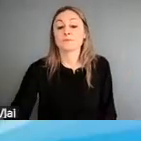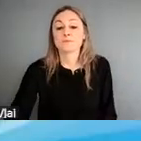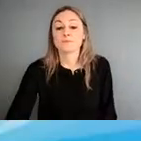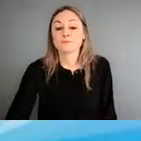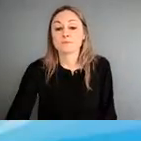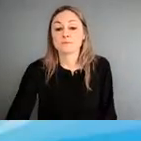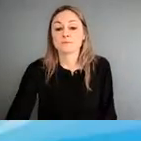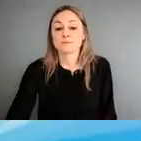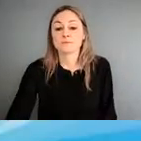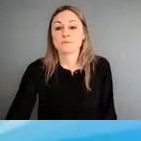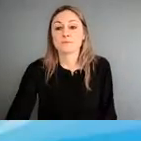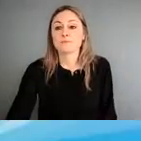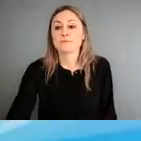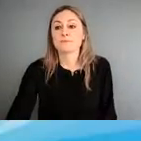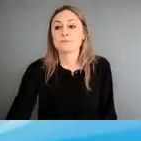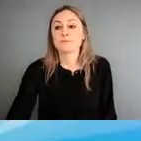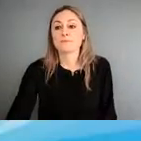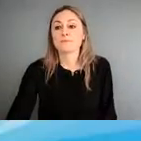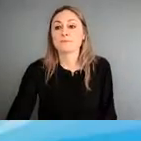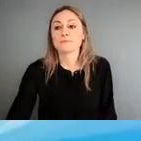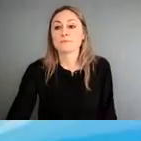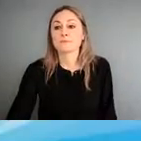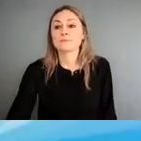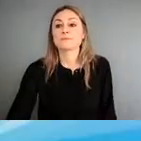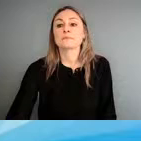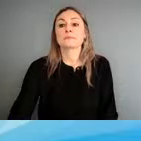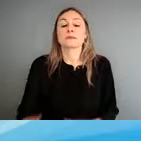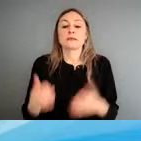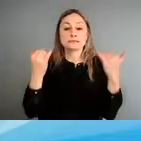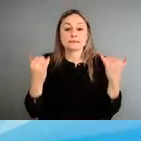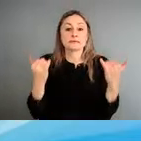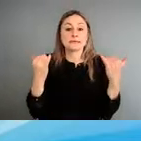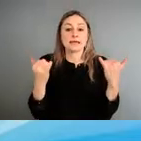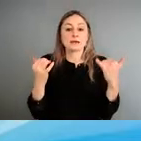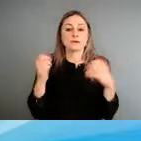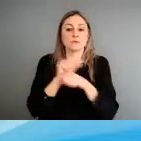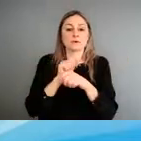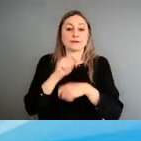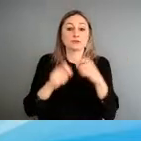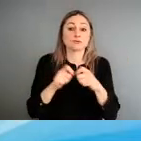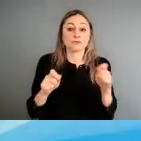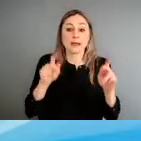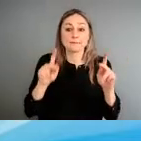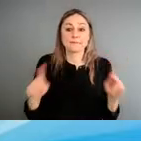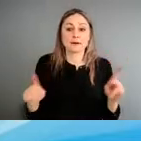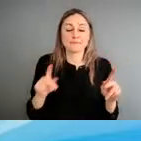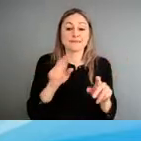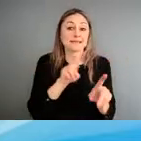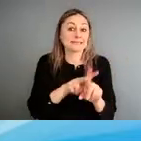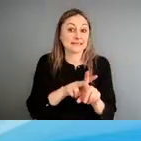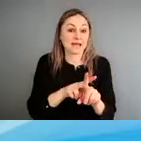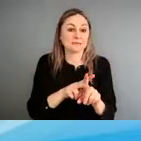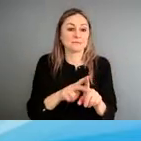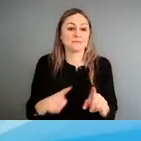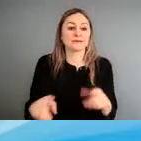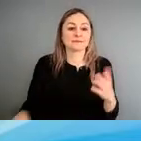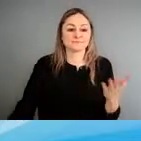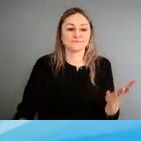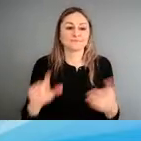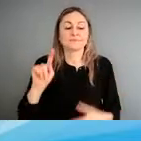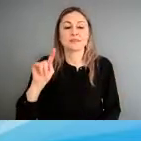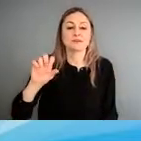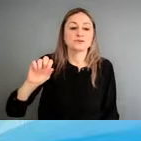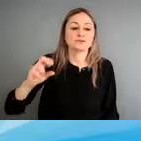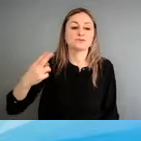All right, so we will be working today to wrap up the refinement of our Tranche 4 recommendations. So